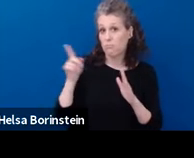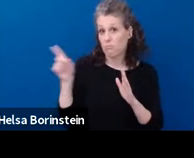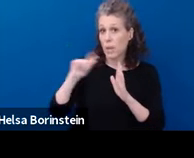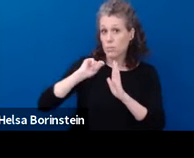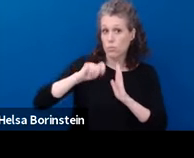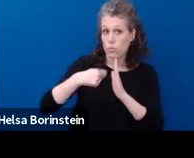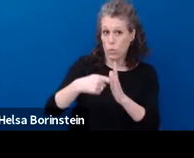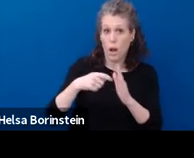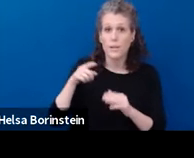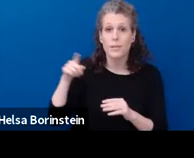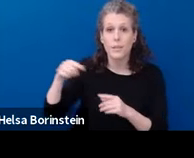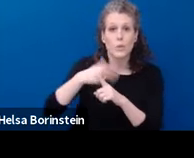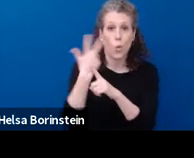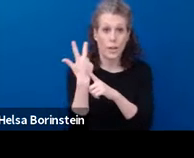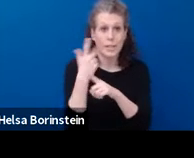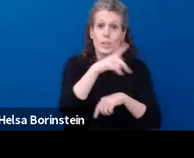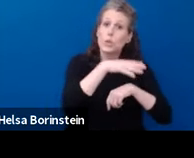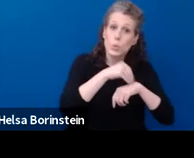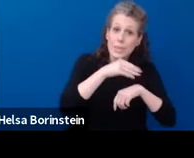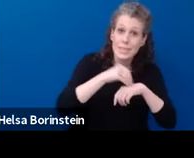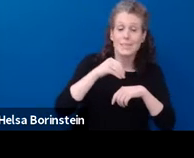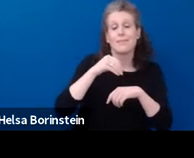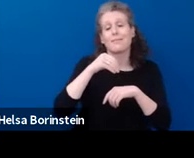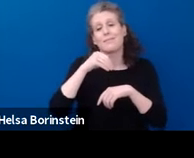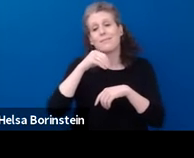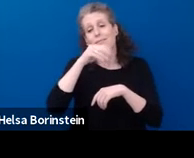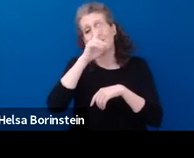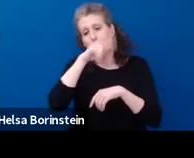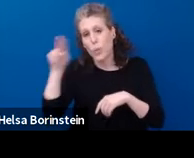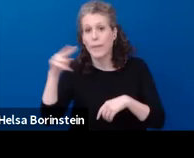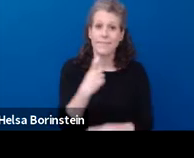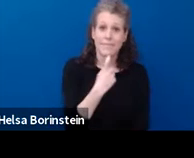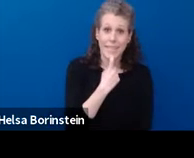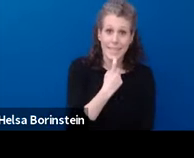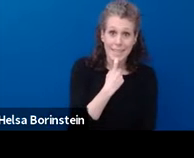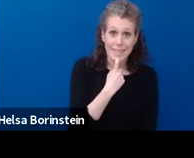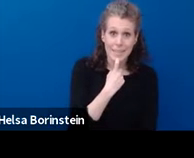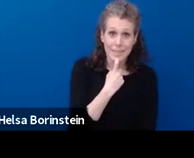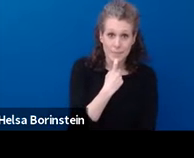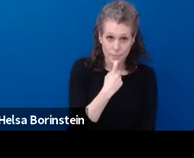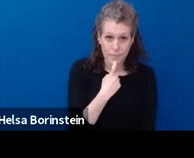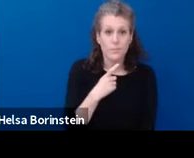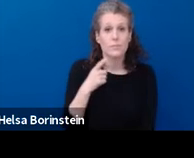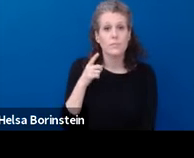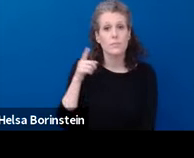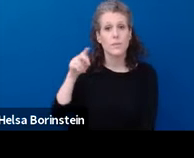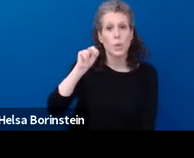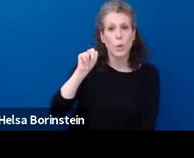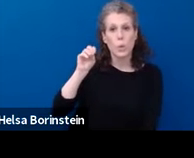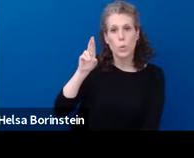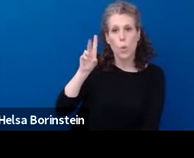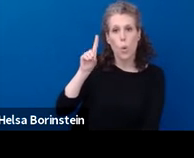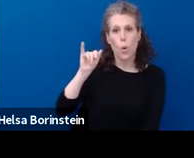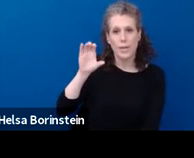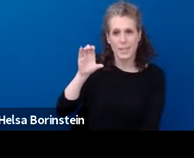project between Sweden, Norway, and Finland. And it's funded by the Nordic Welfare Center. So